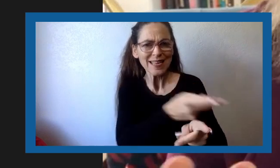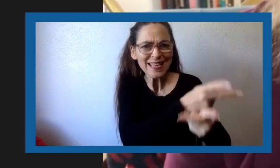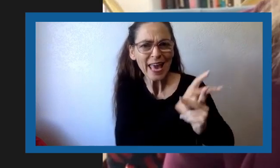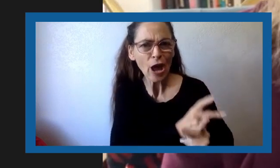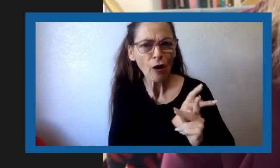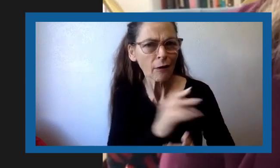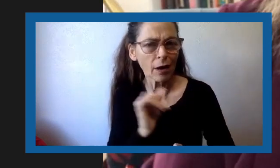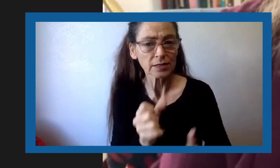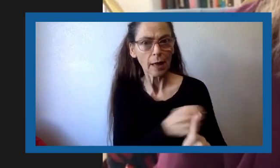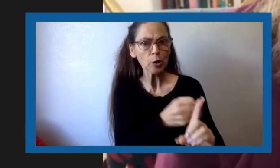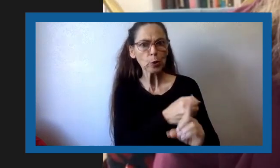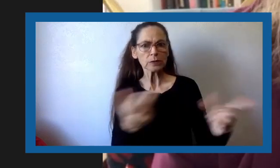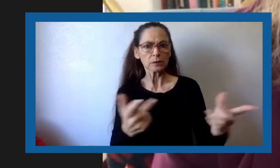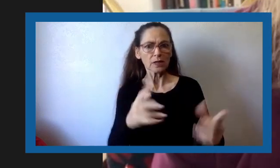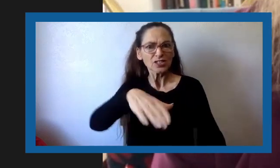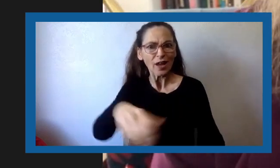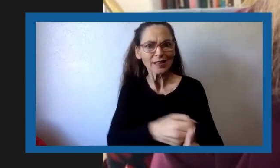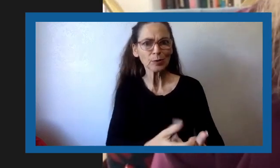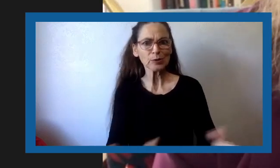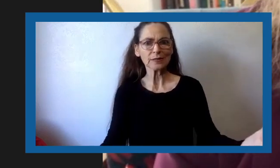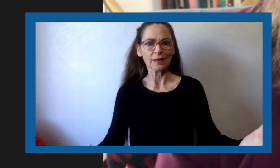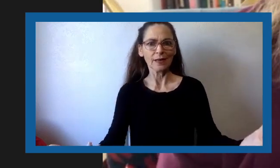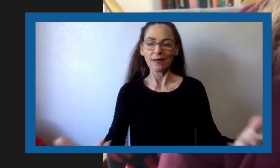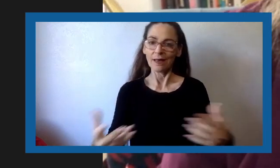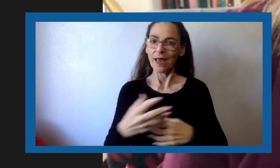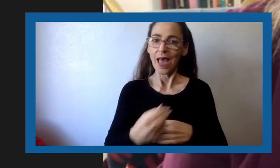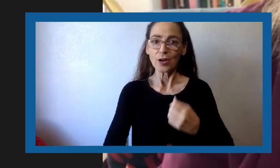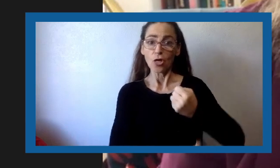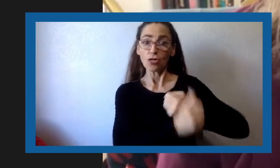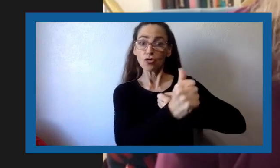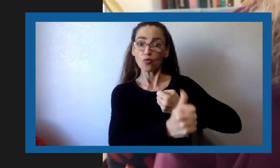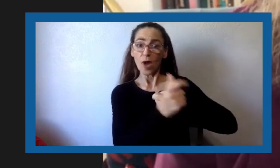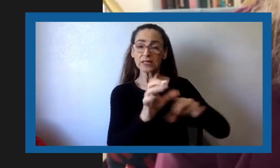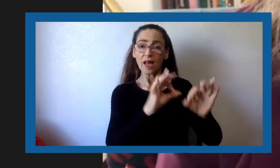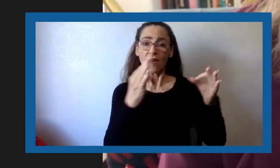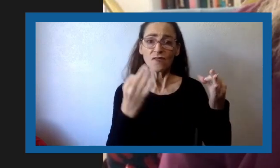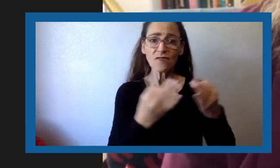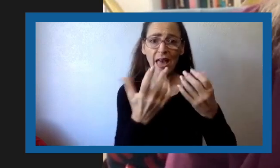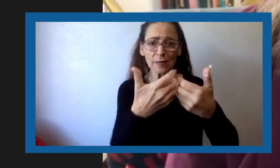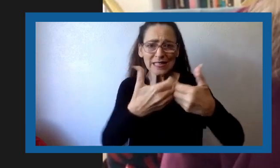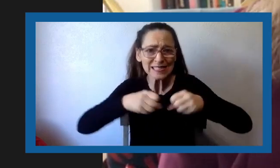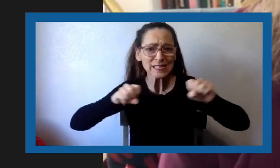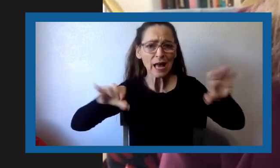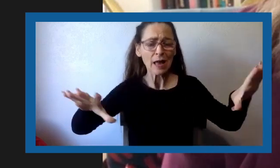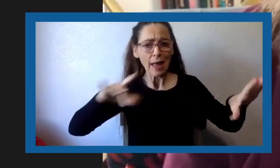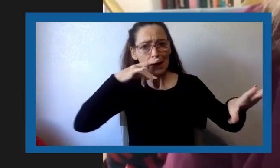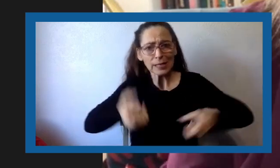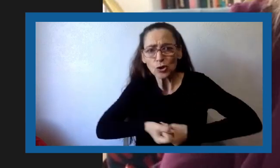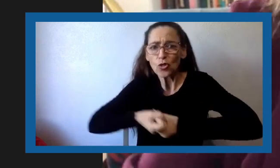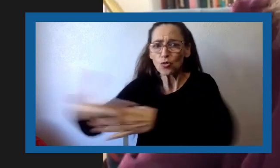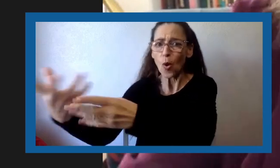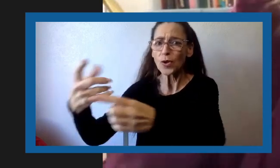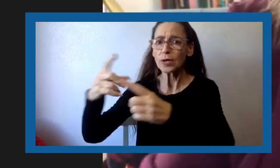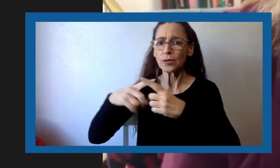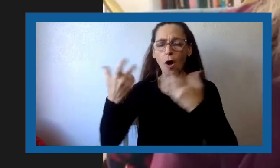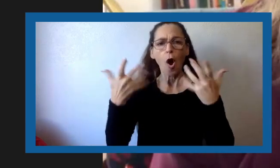as abuse, as child abuse, and threatens families of being ripped apart and kids being thrown into an